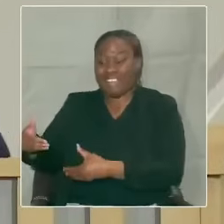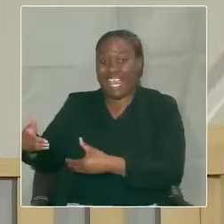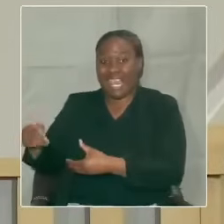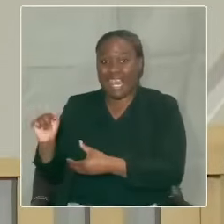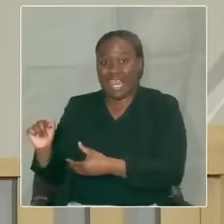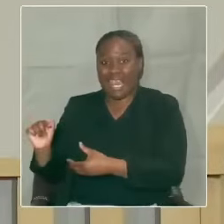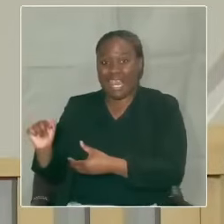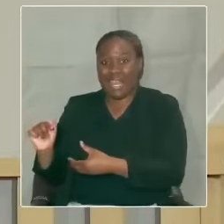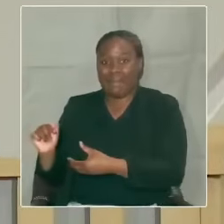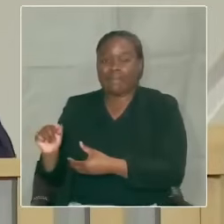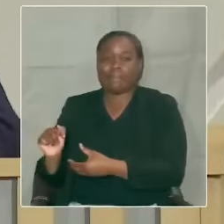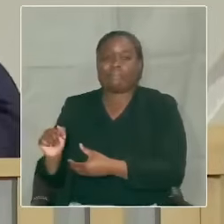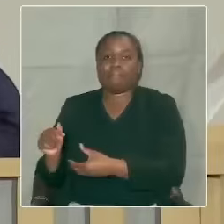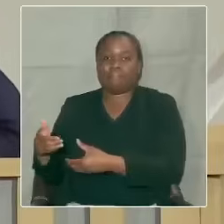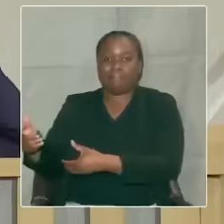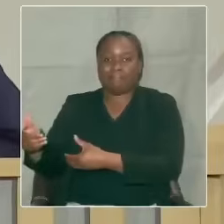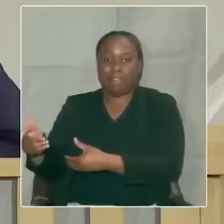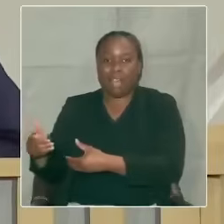Thank you. Then,